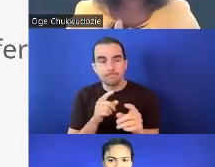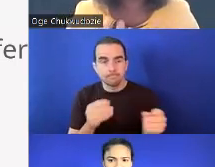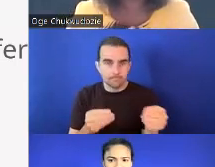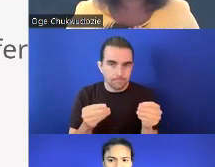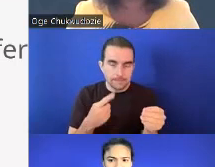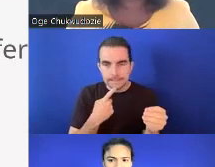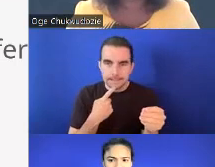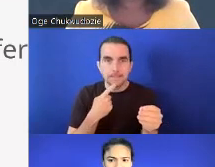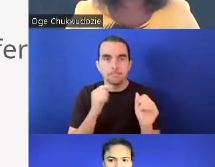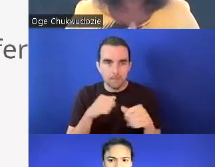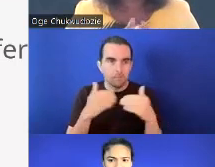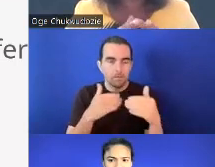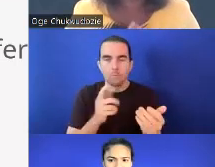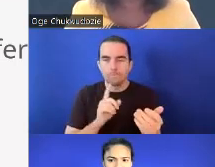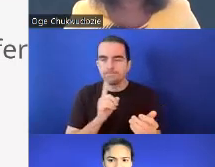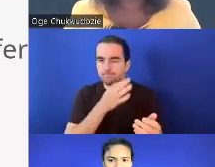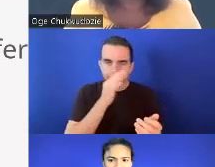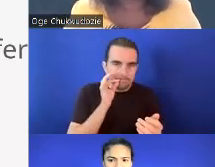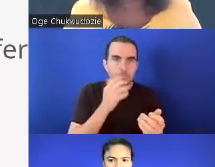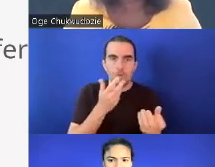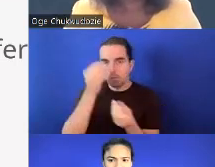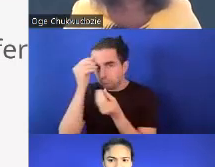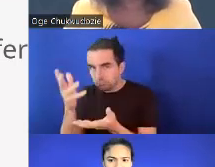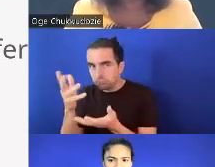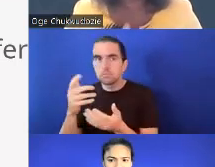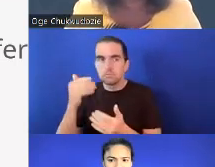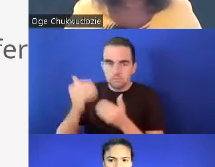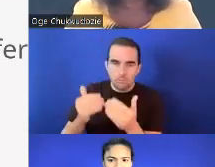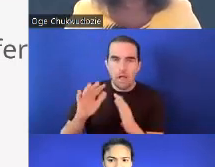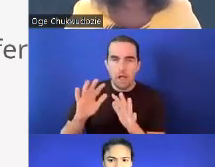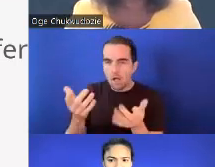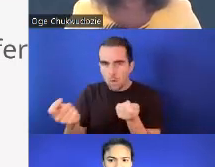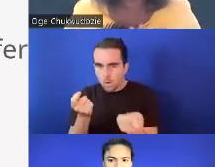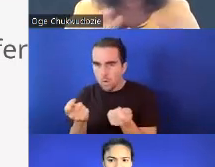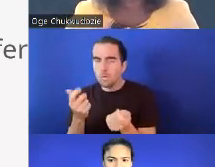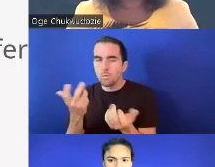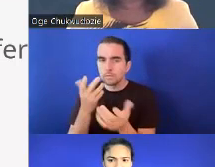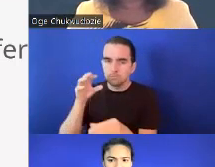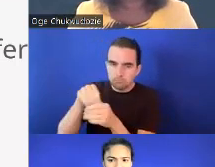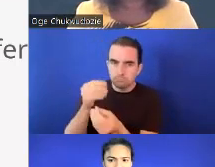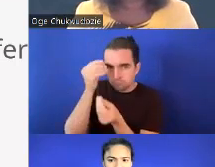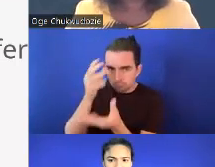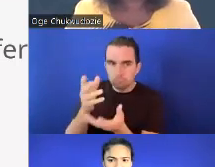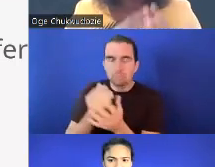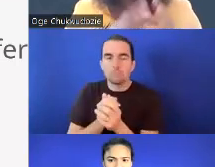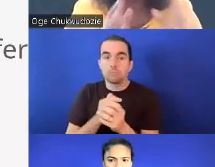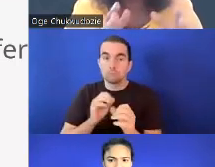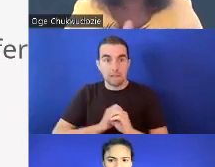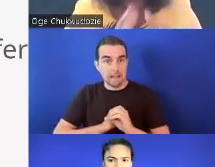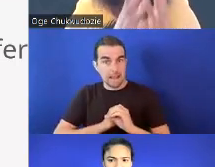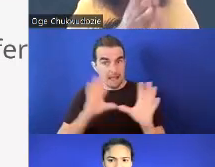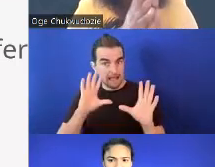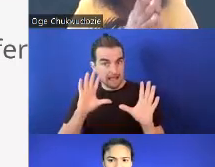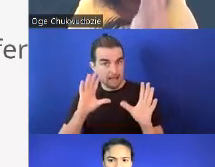clear case handling process that is survivor-centered, including referral pathway based on services maps. So you have